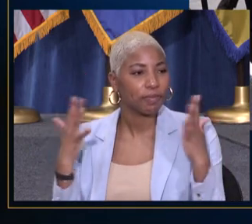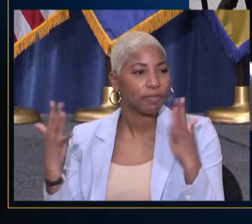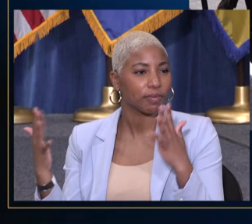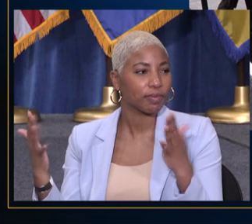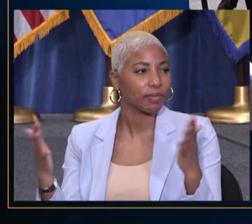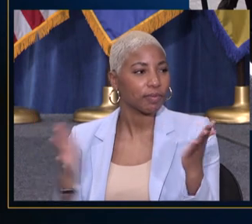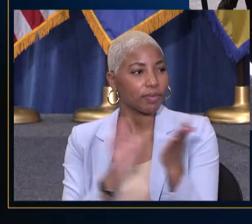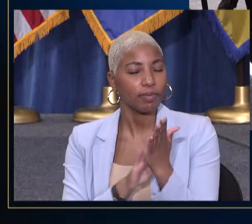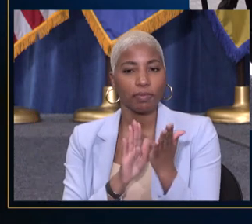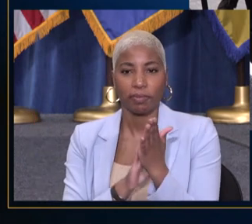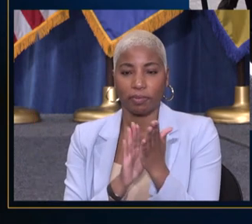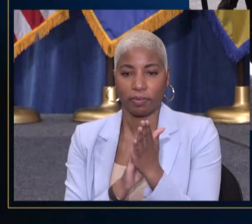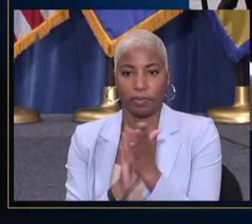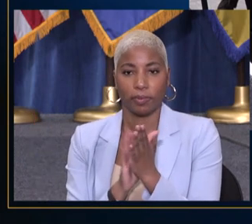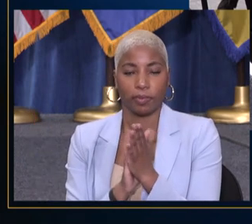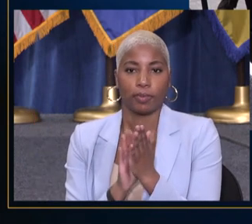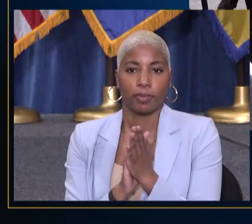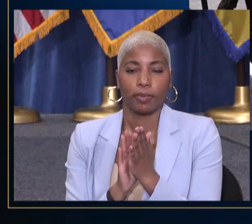Because